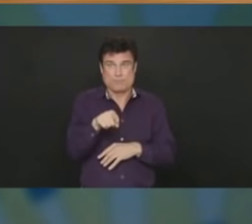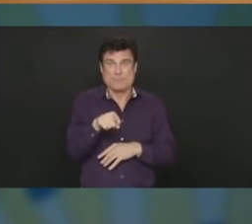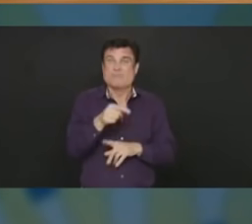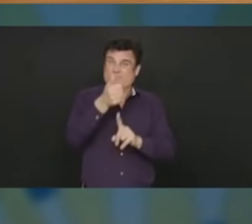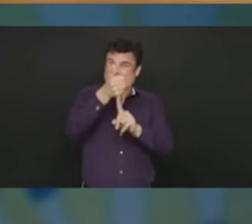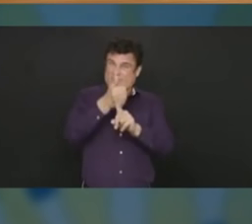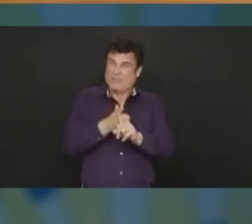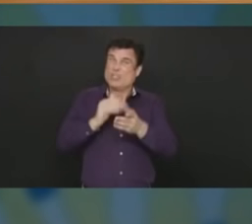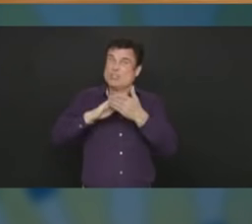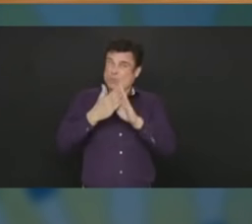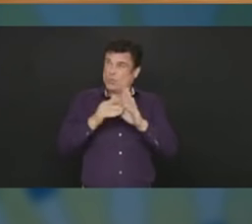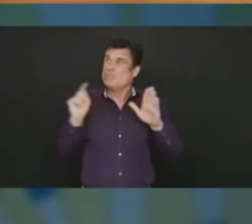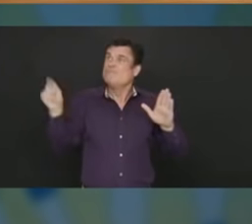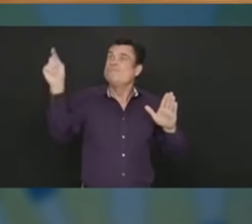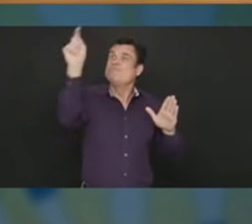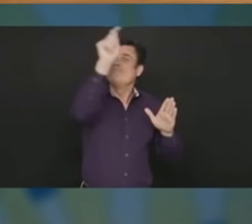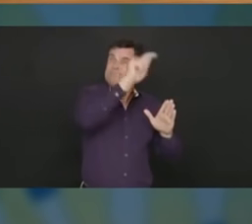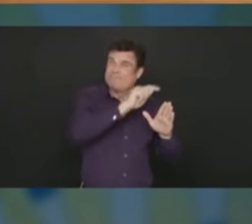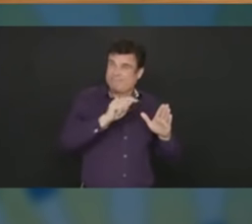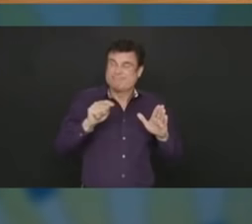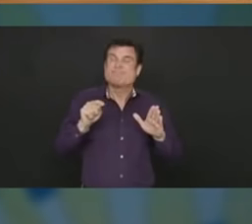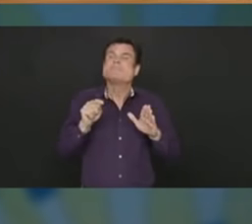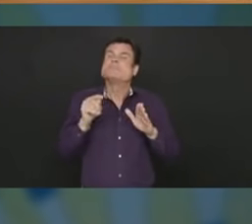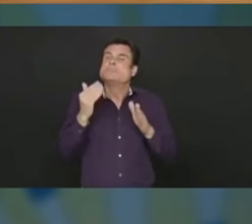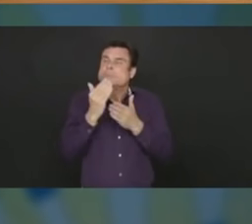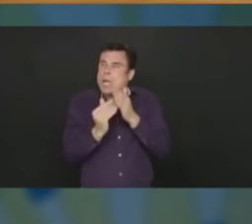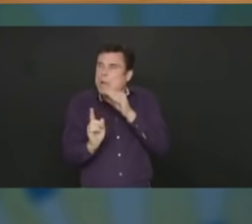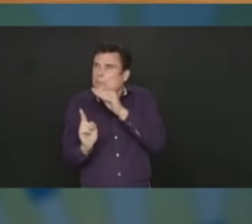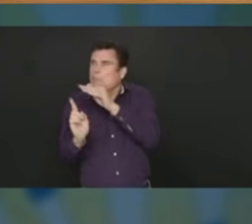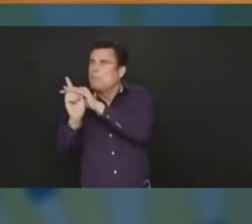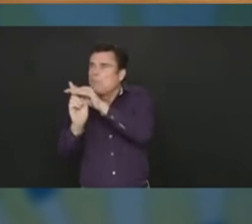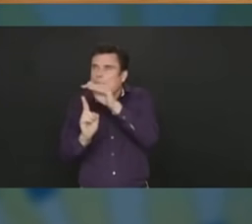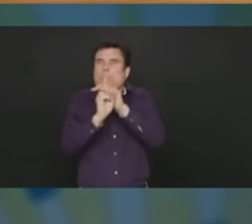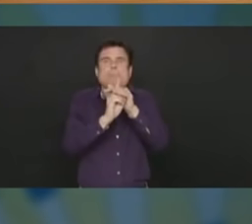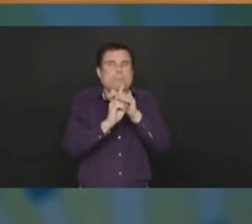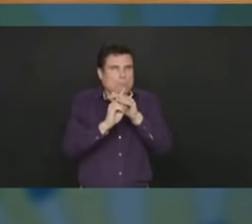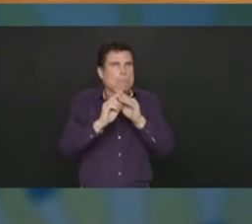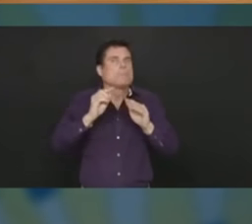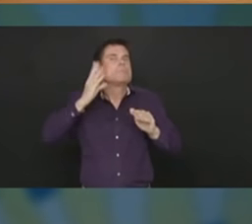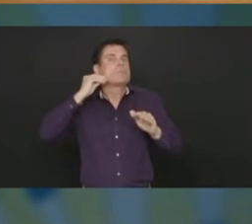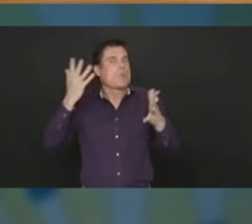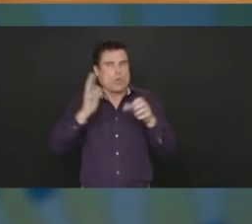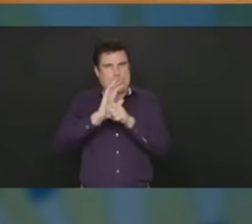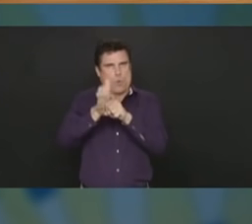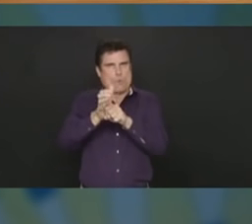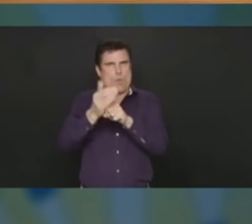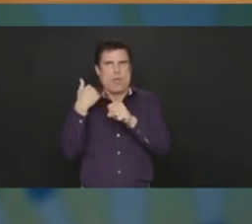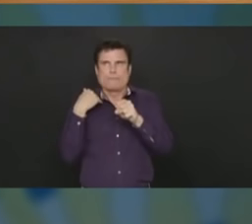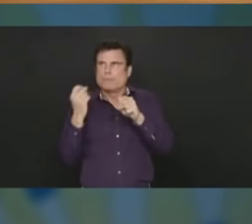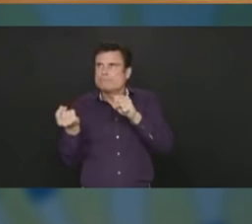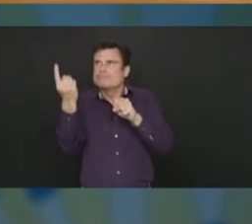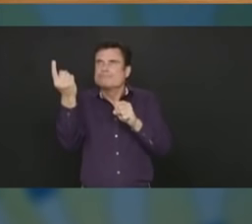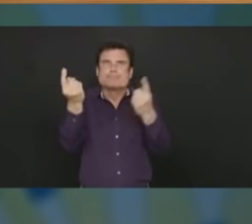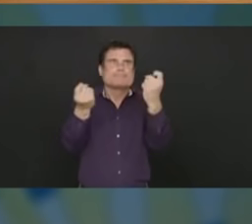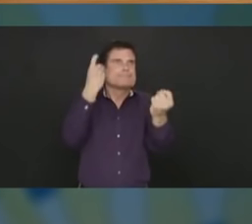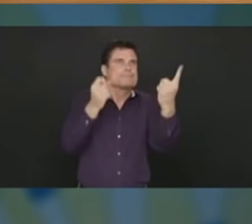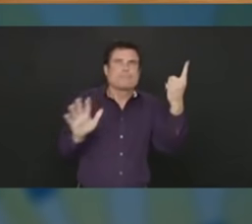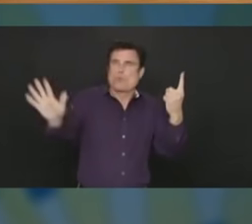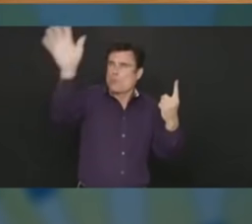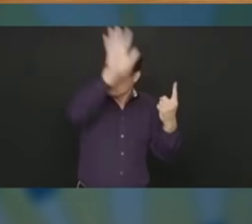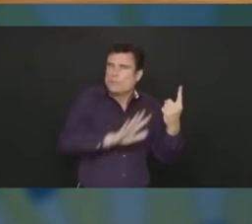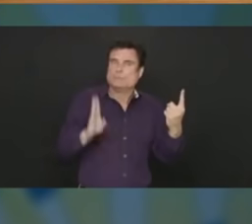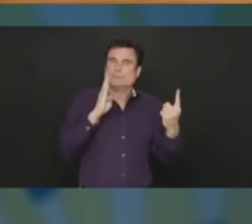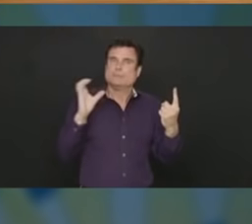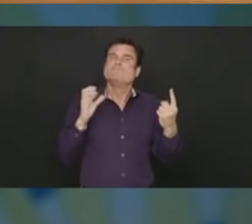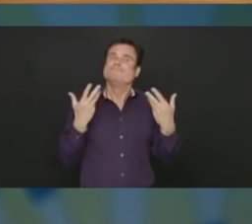This is a group of slides, a group of figures that paint the picture of who is being most